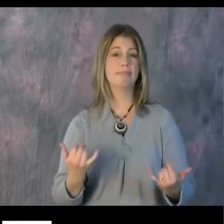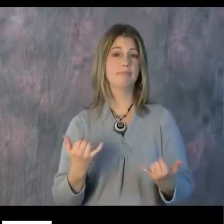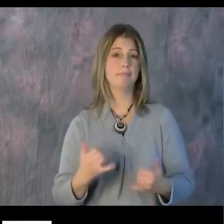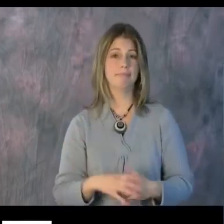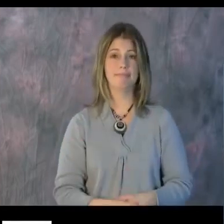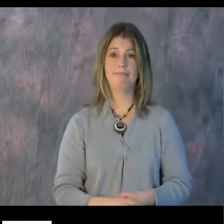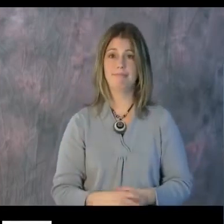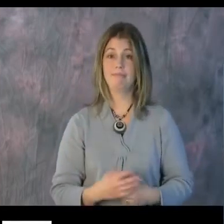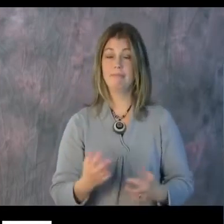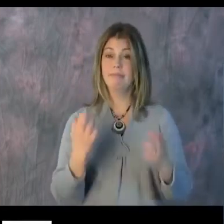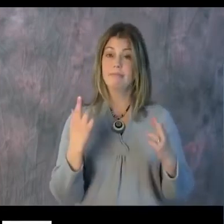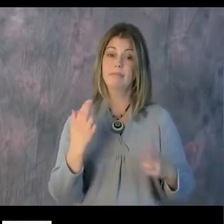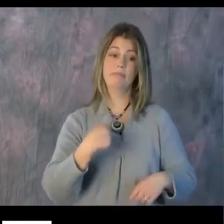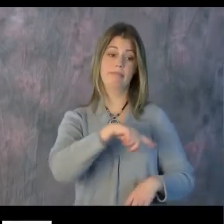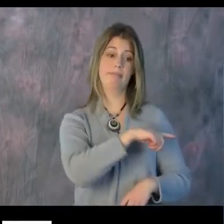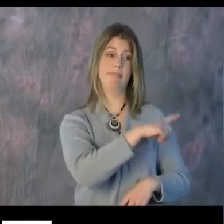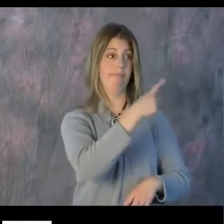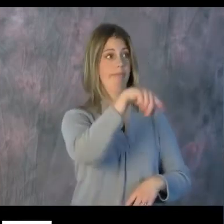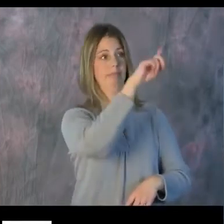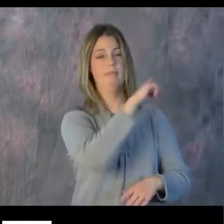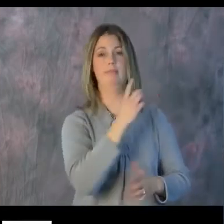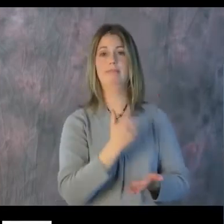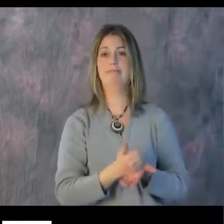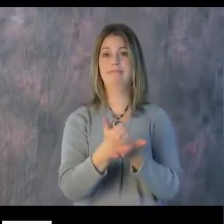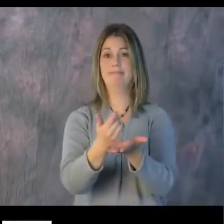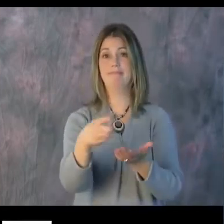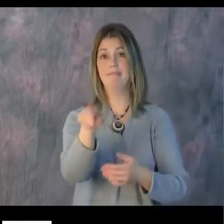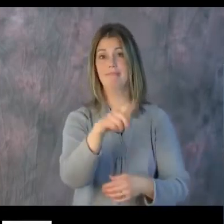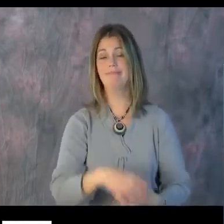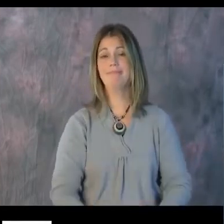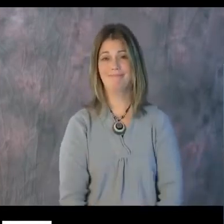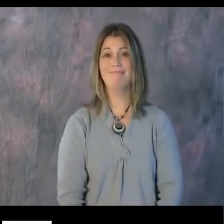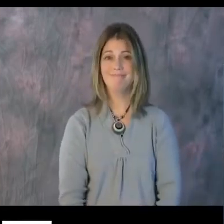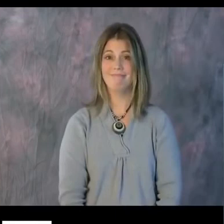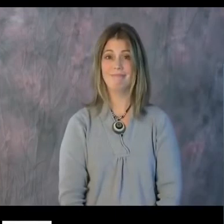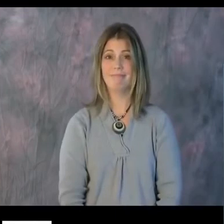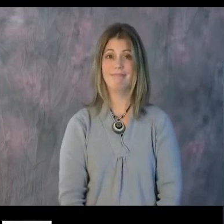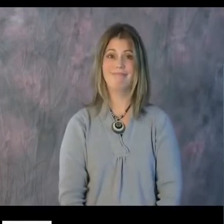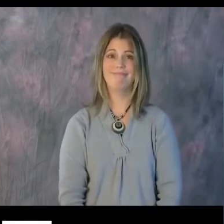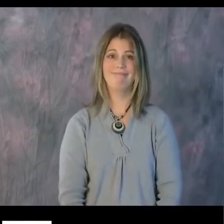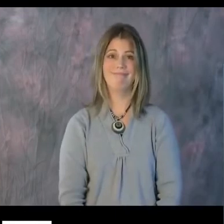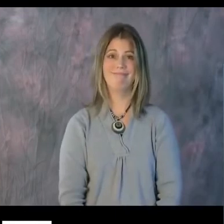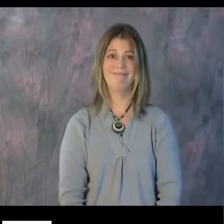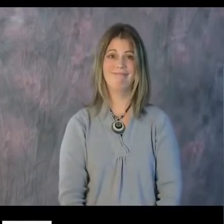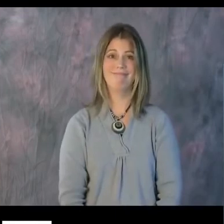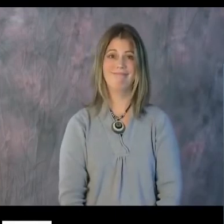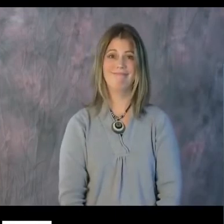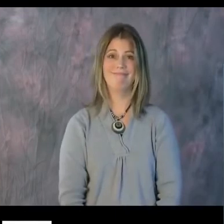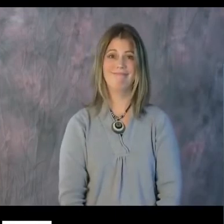Thank you so much for joining us today. Hopefully all of this has helped you.